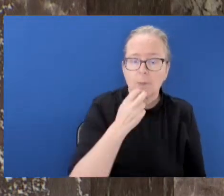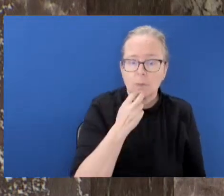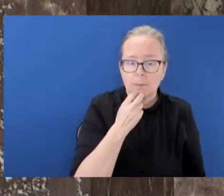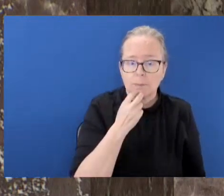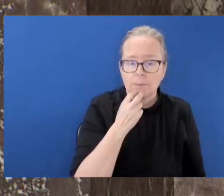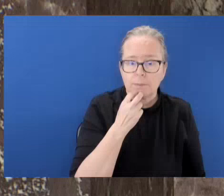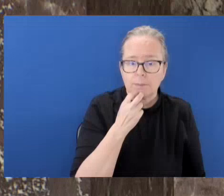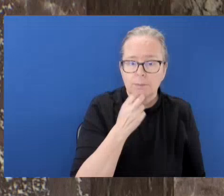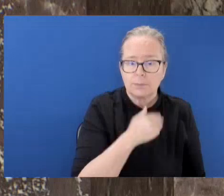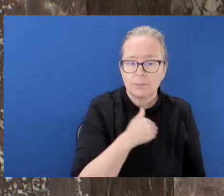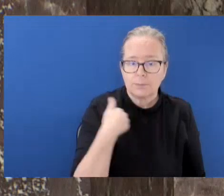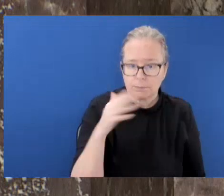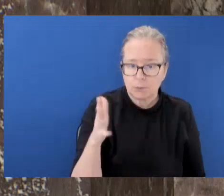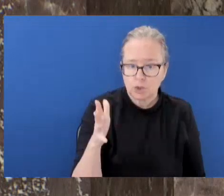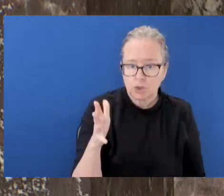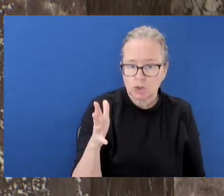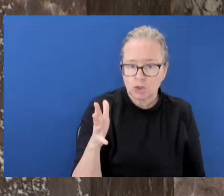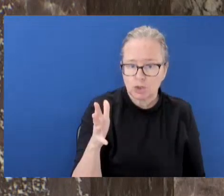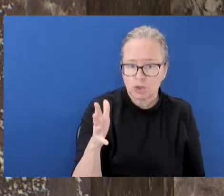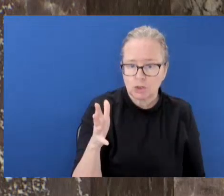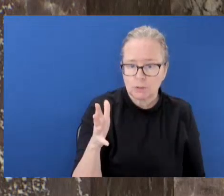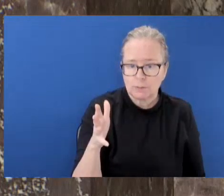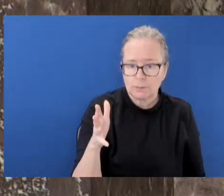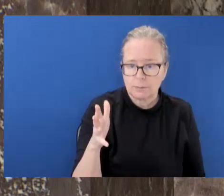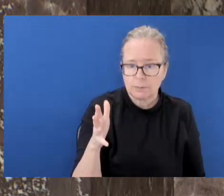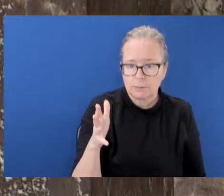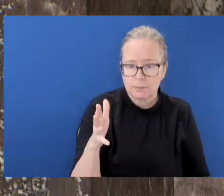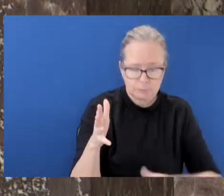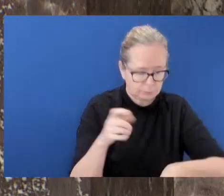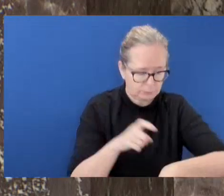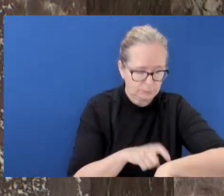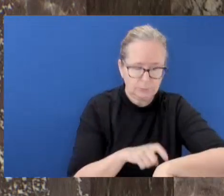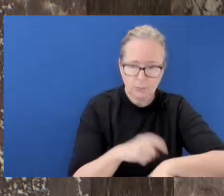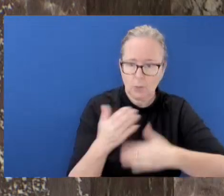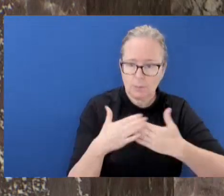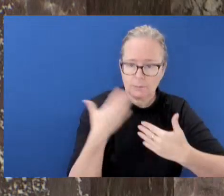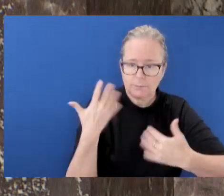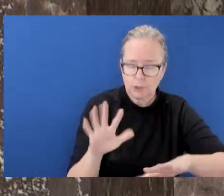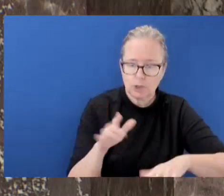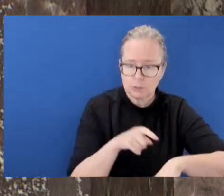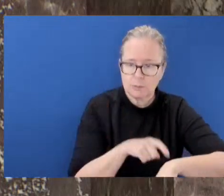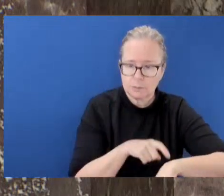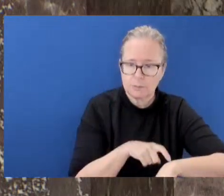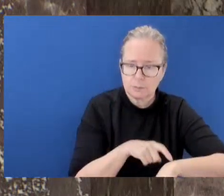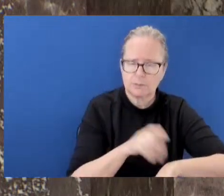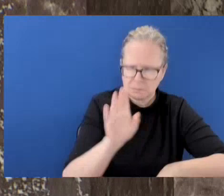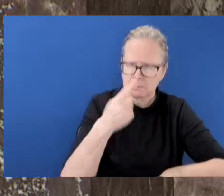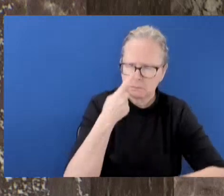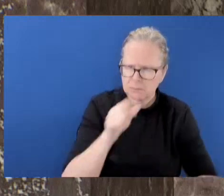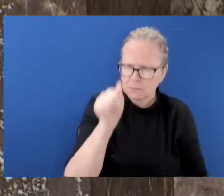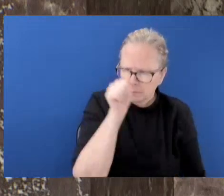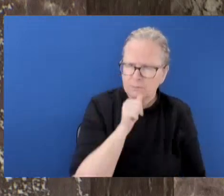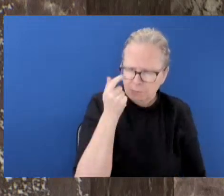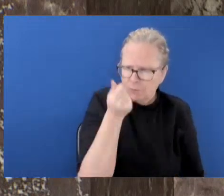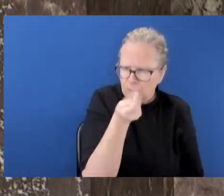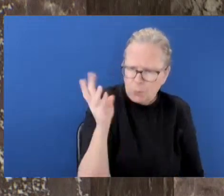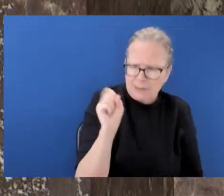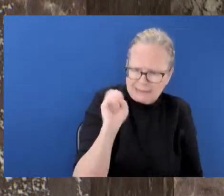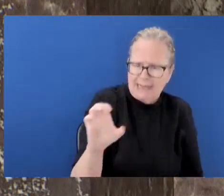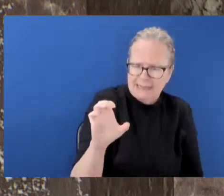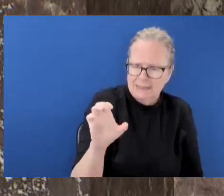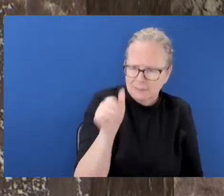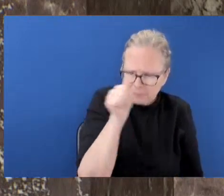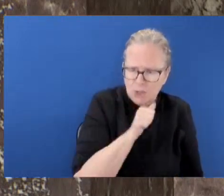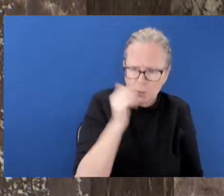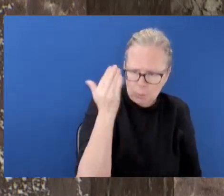it's almost over. Members, just a few more seconds. Minister. Thank you, Honourable Speaker. No